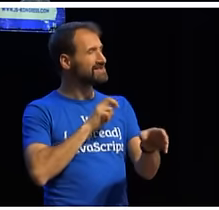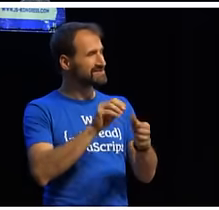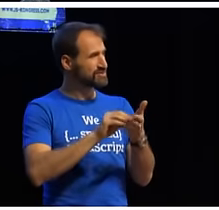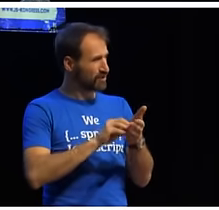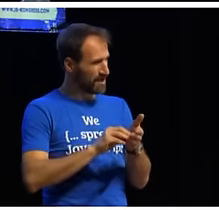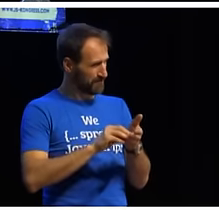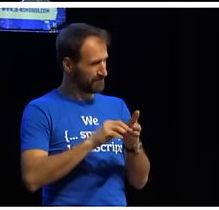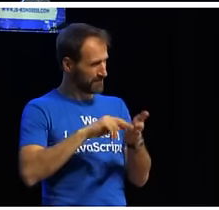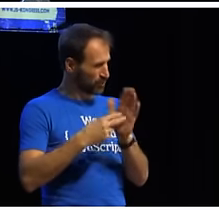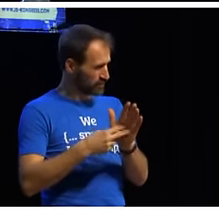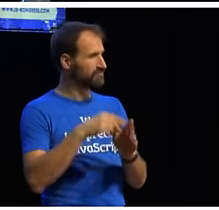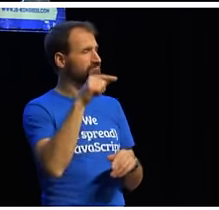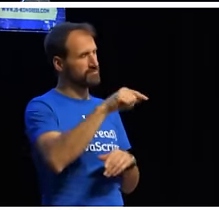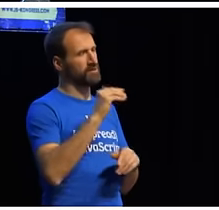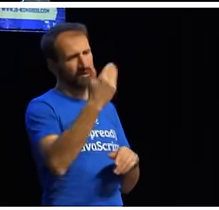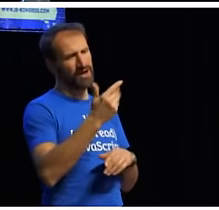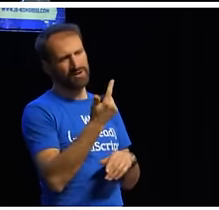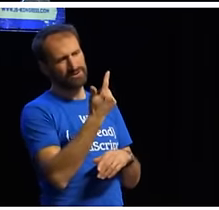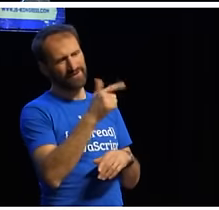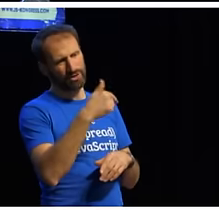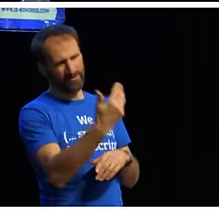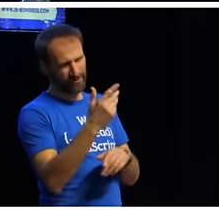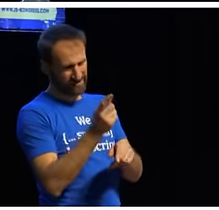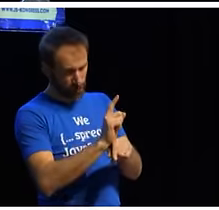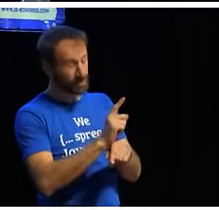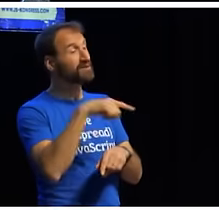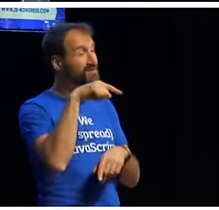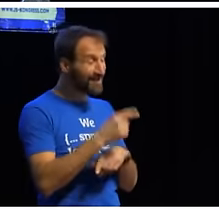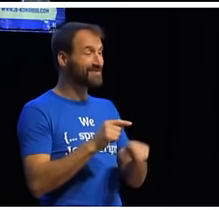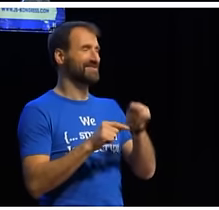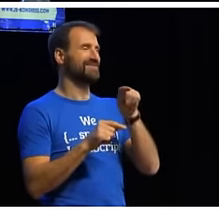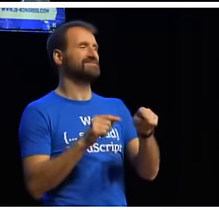2.5 seconds, then this cleanup function gets called.